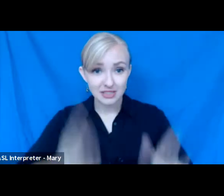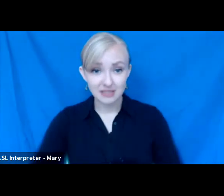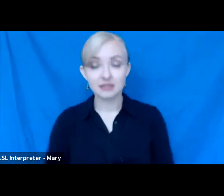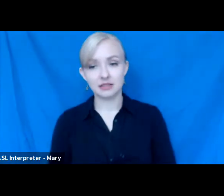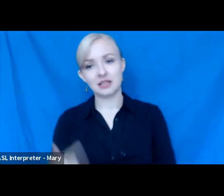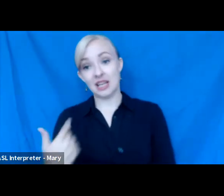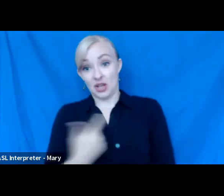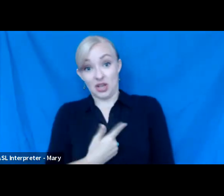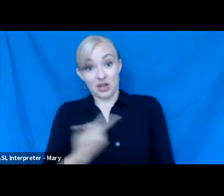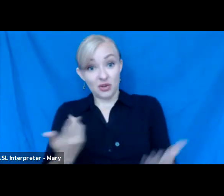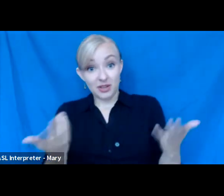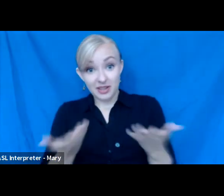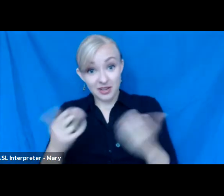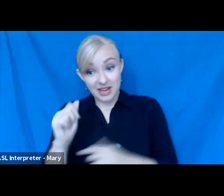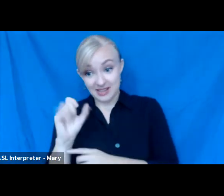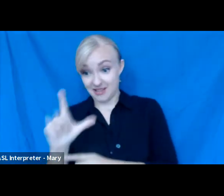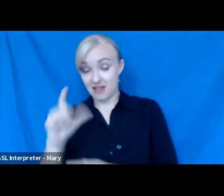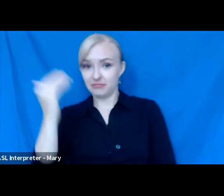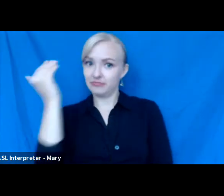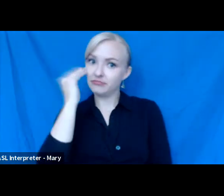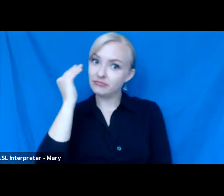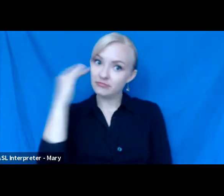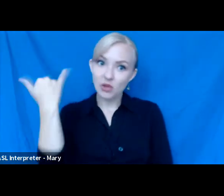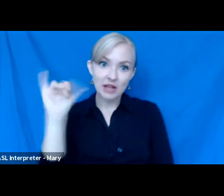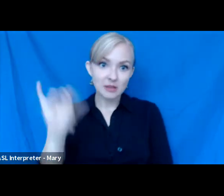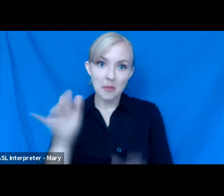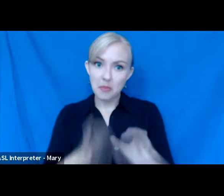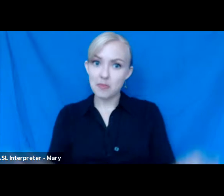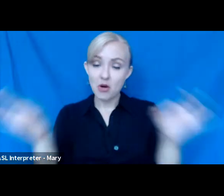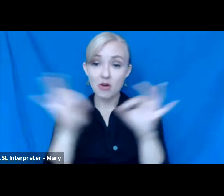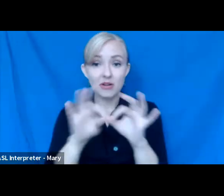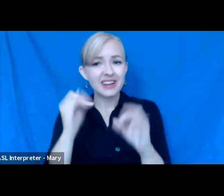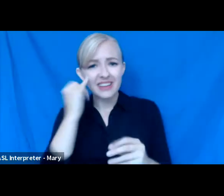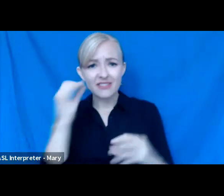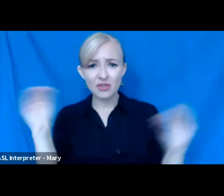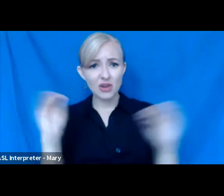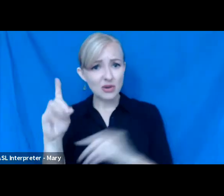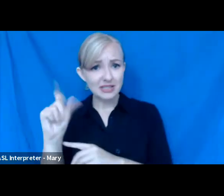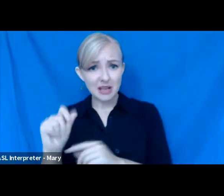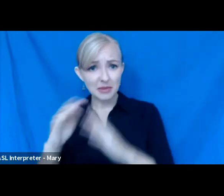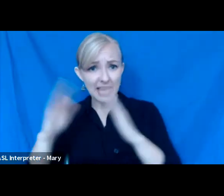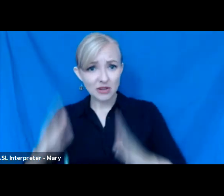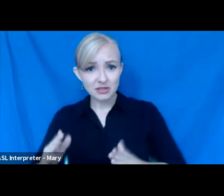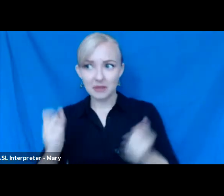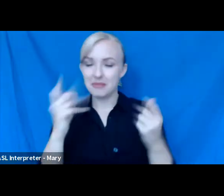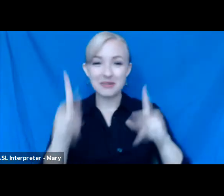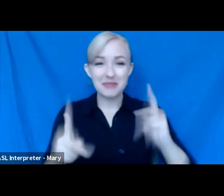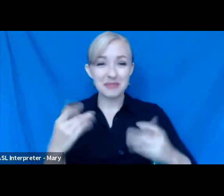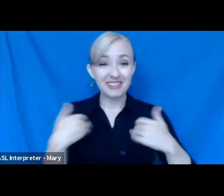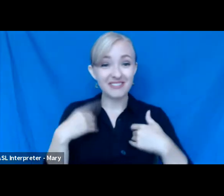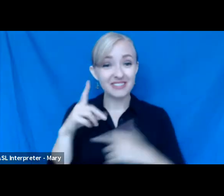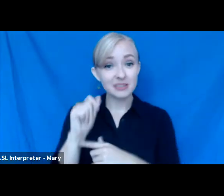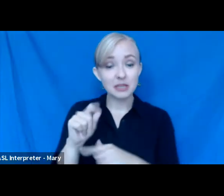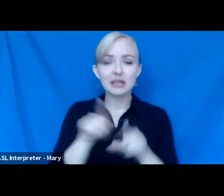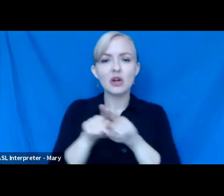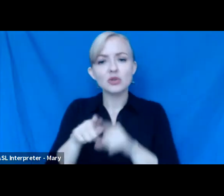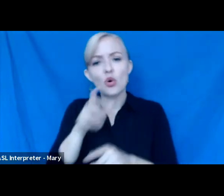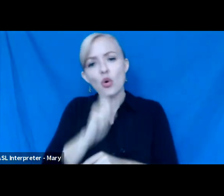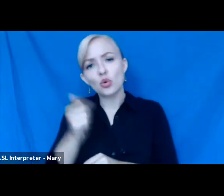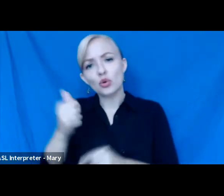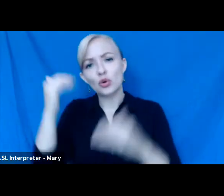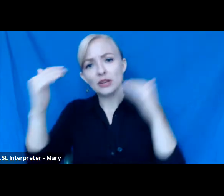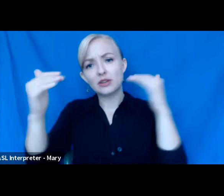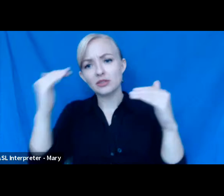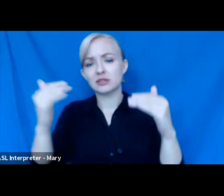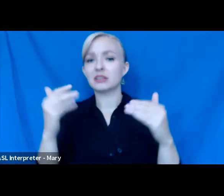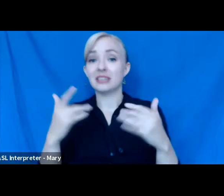how critical that is. Without stable housing, many people with disabilities and older adults are often